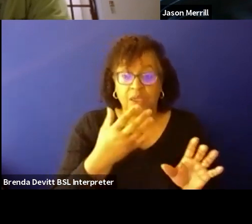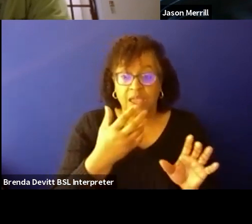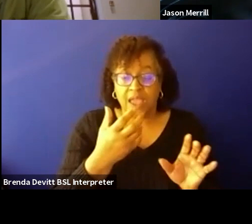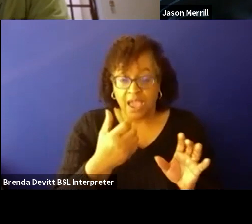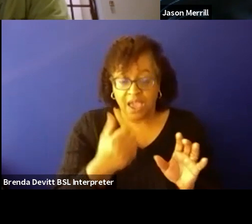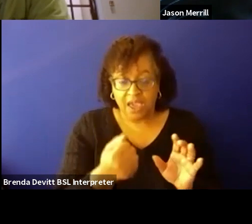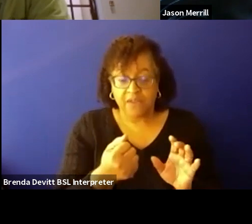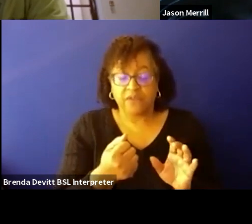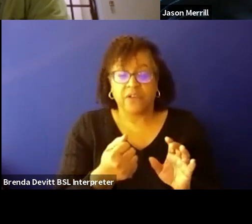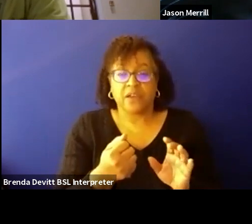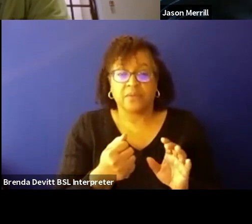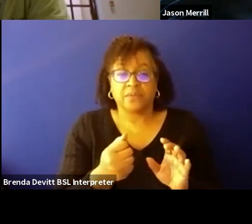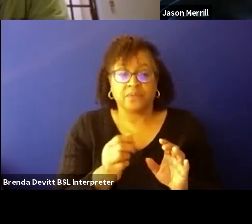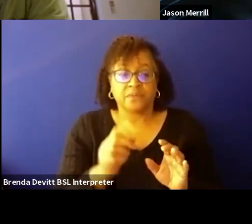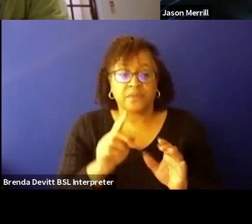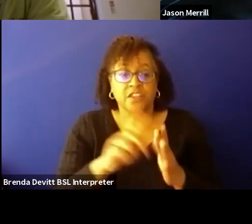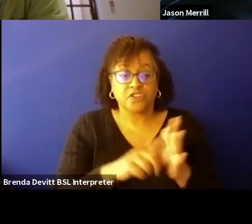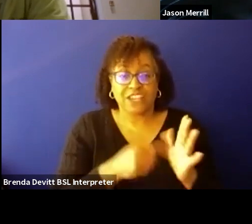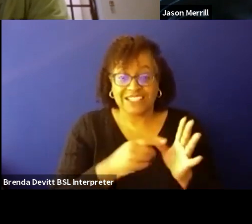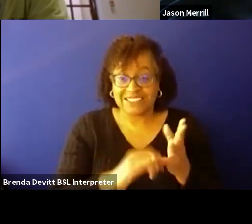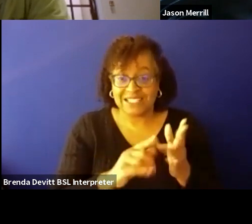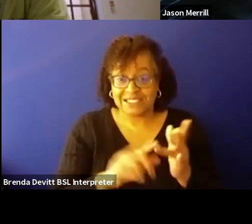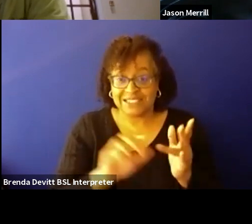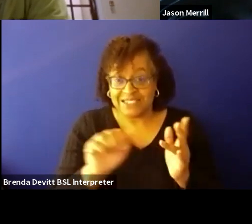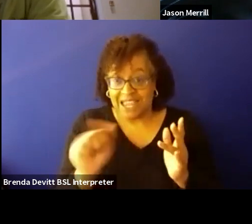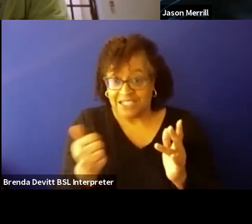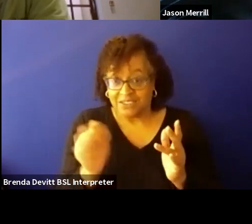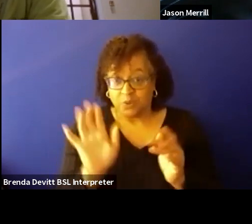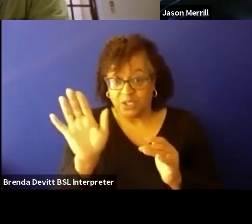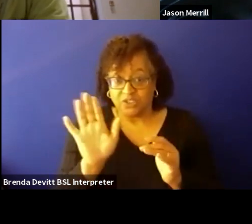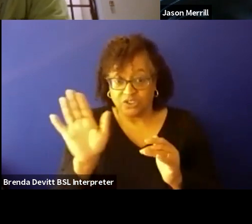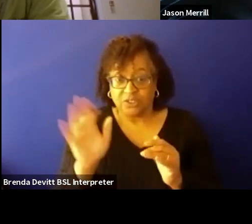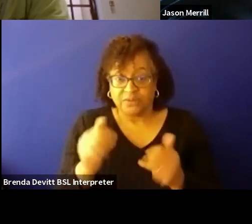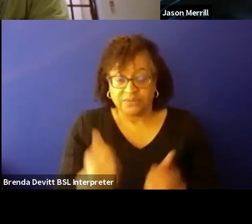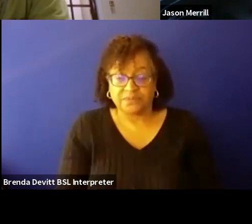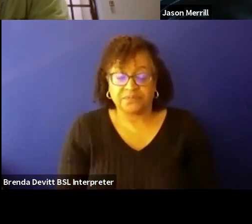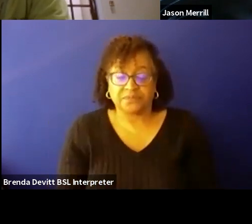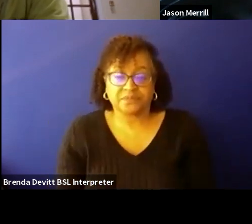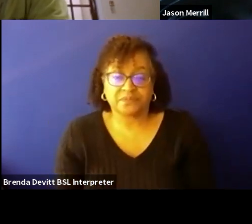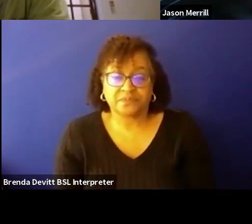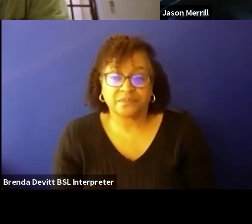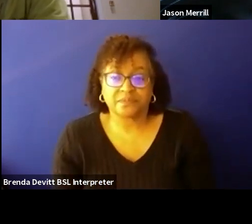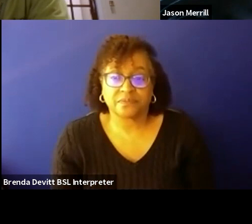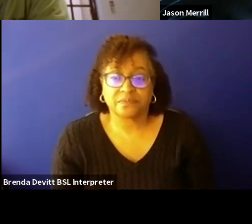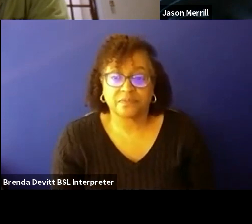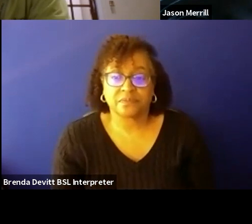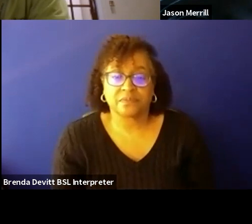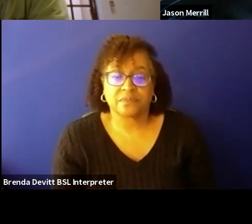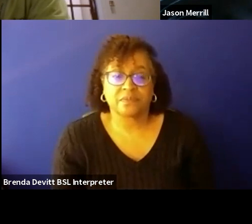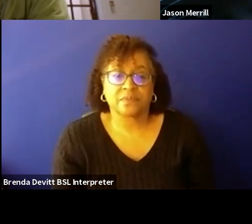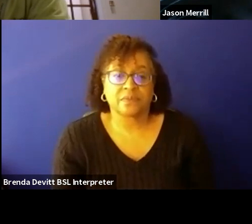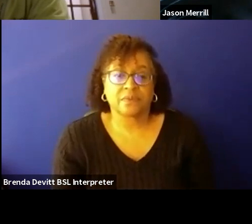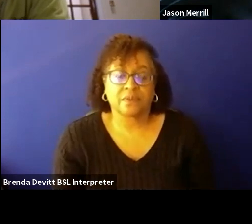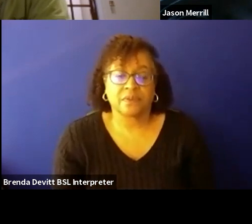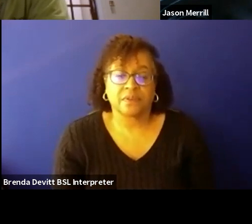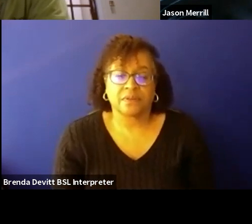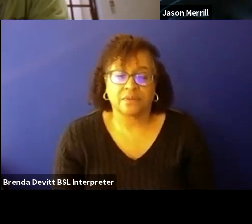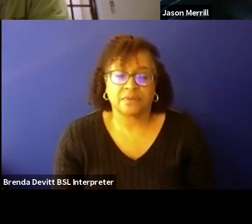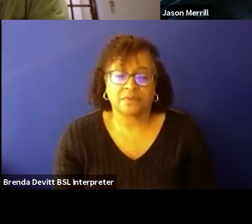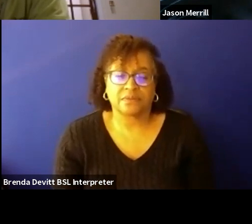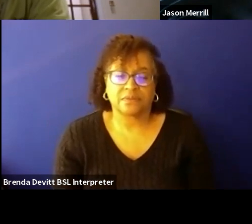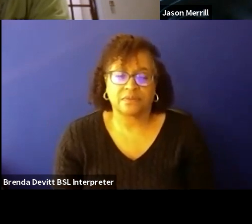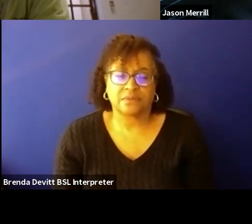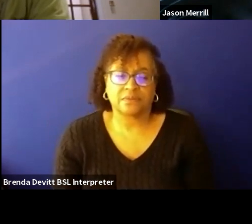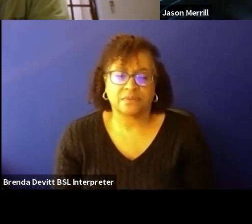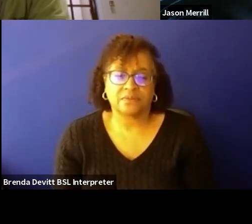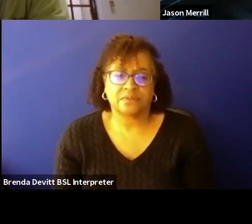your hands, you know, there is a place that you just flag, you raise your hand, then I'll be able to see that you'll be asking a question.